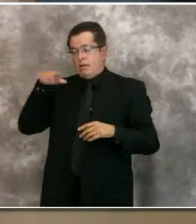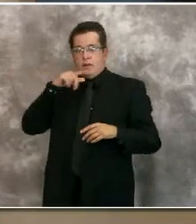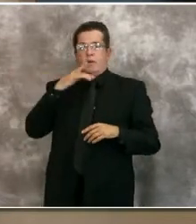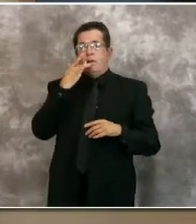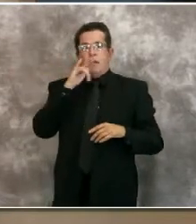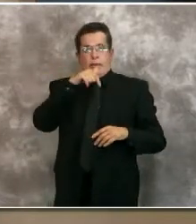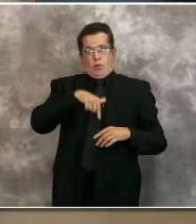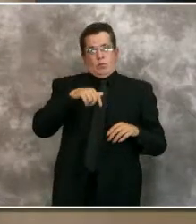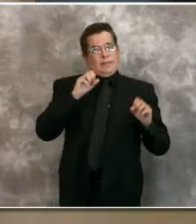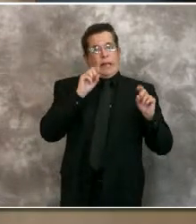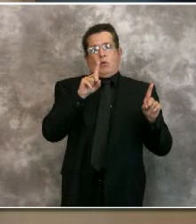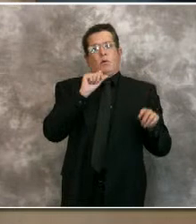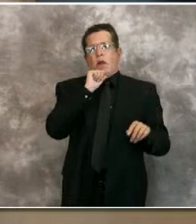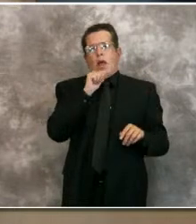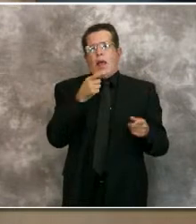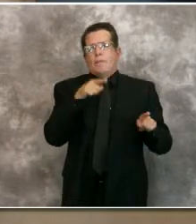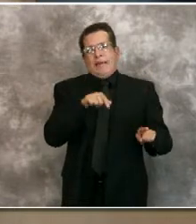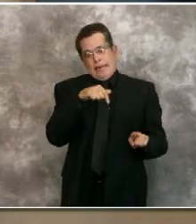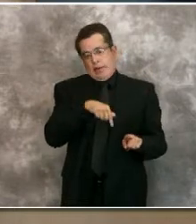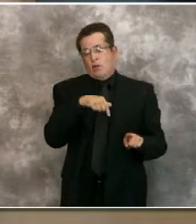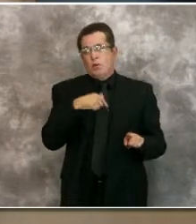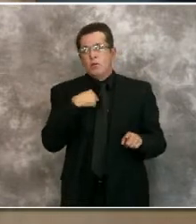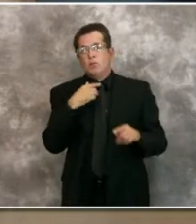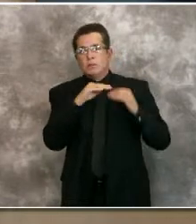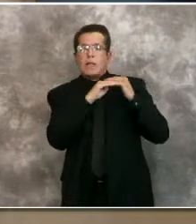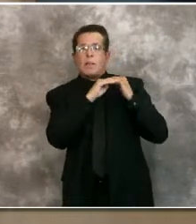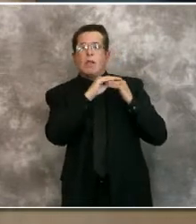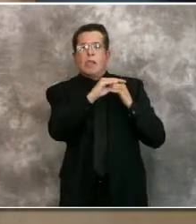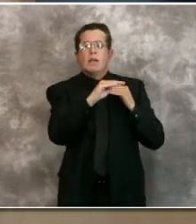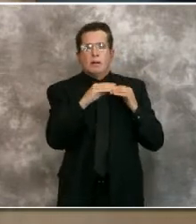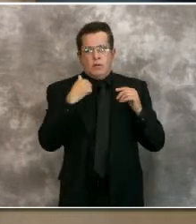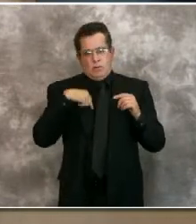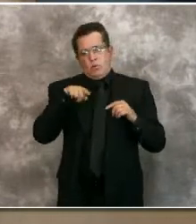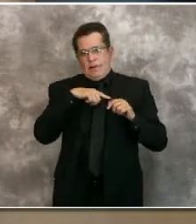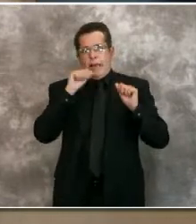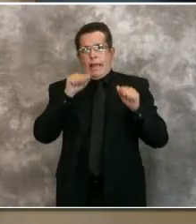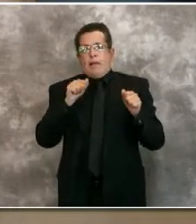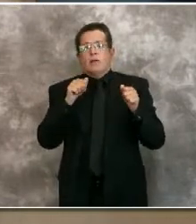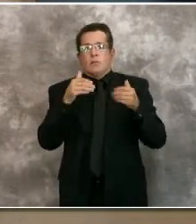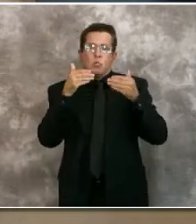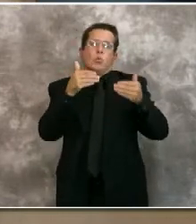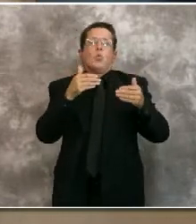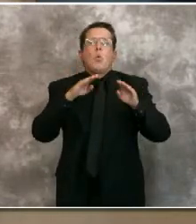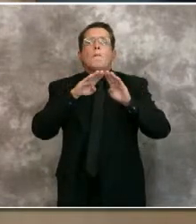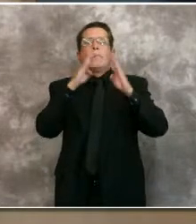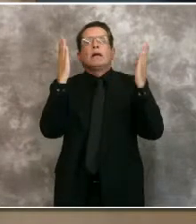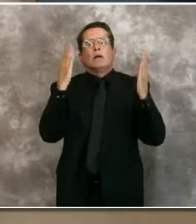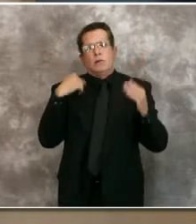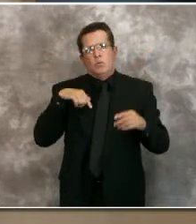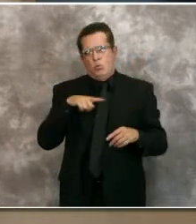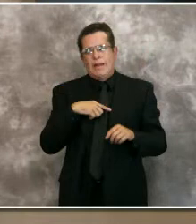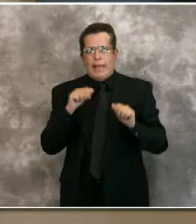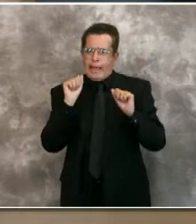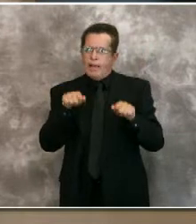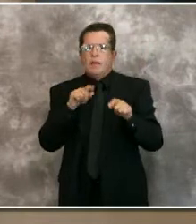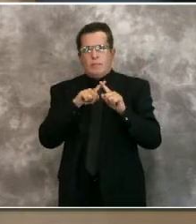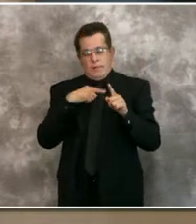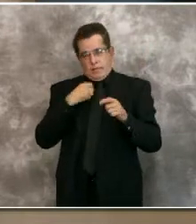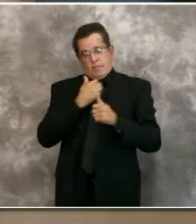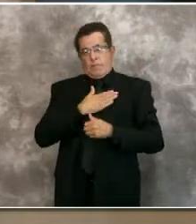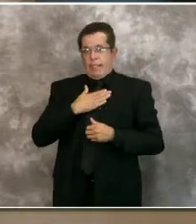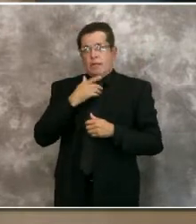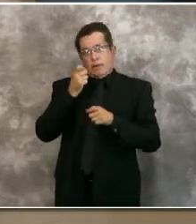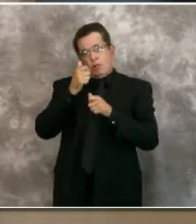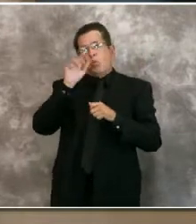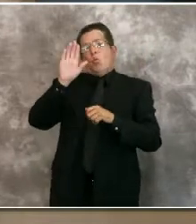those times, which allows us to continue to move forward with our reopening. But again, as you just heard, we need the public's continued